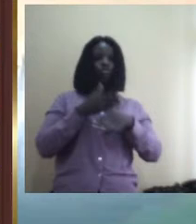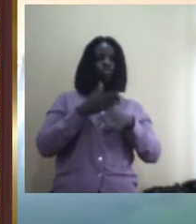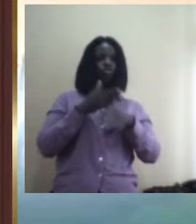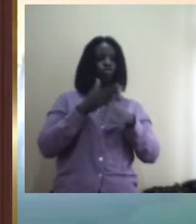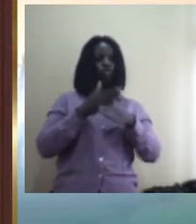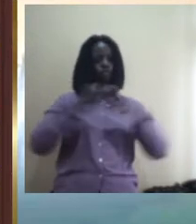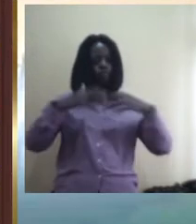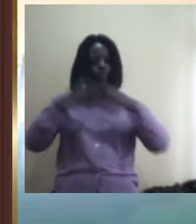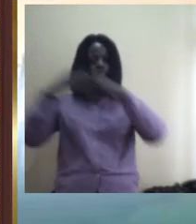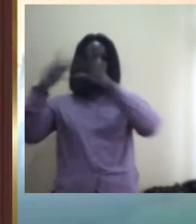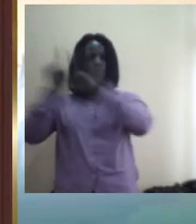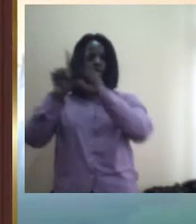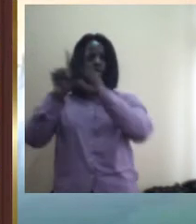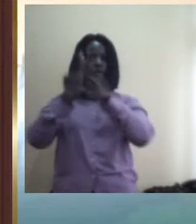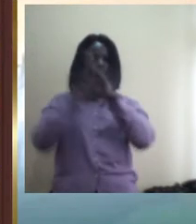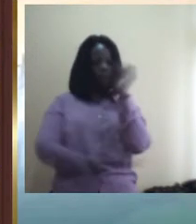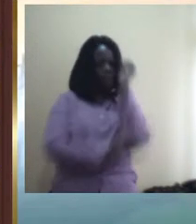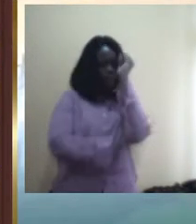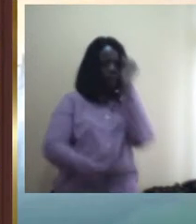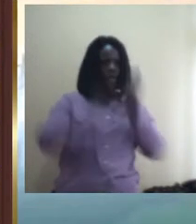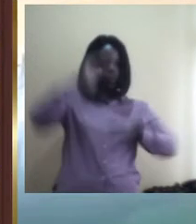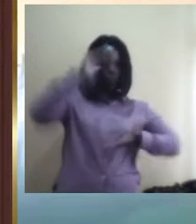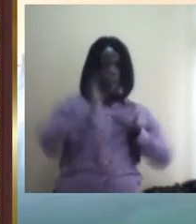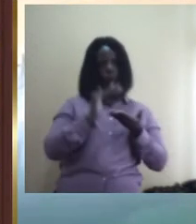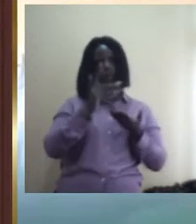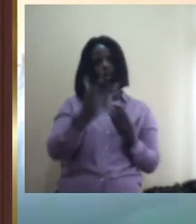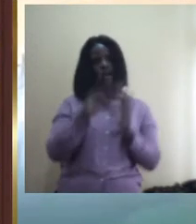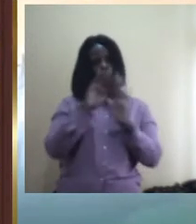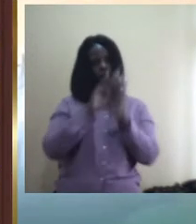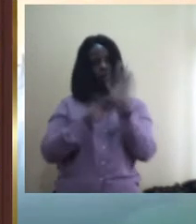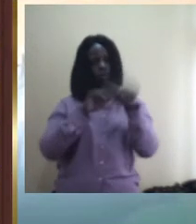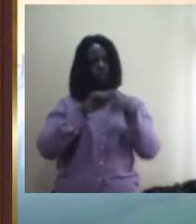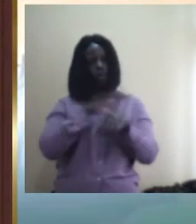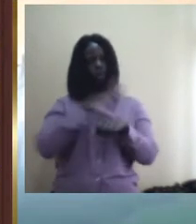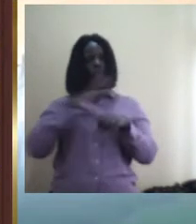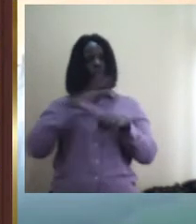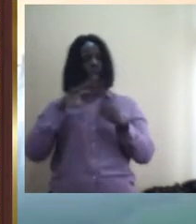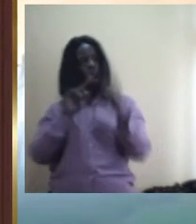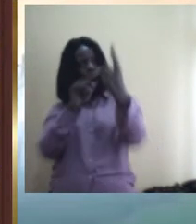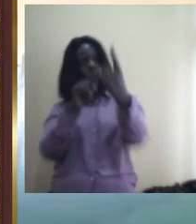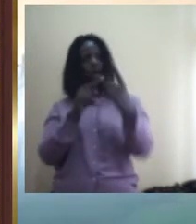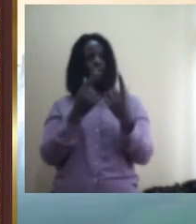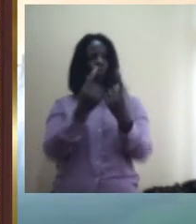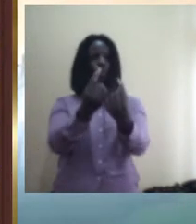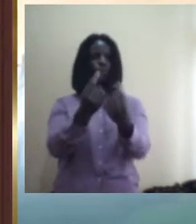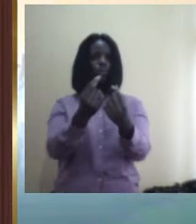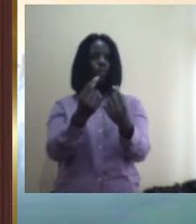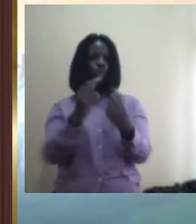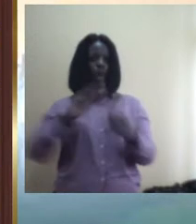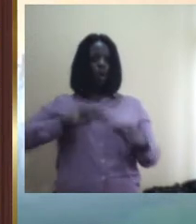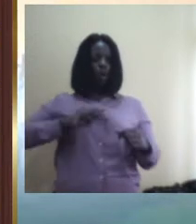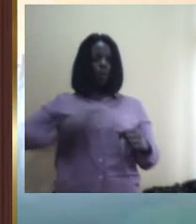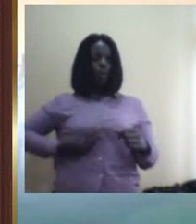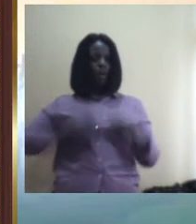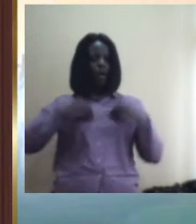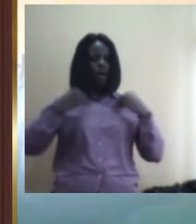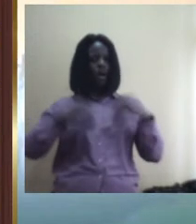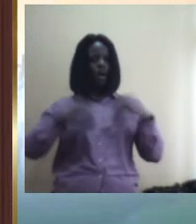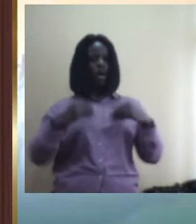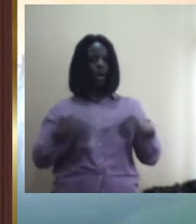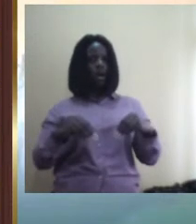growth, and poverty alleviation. The program has a long-term ambition of leveraging women entrepreneurs from